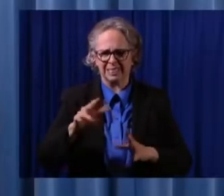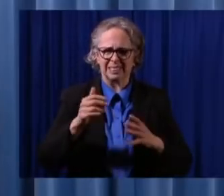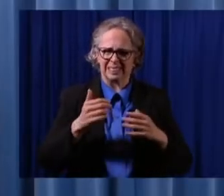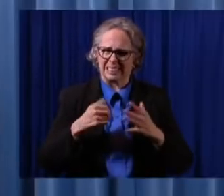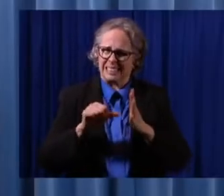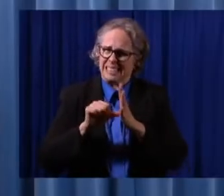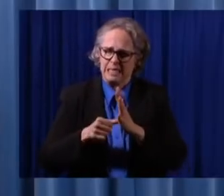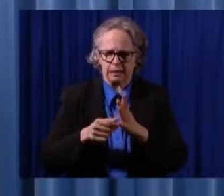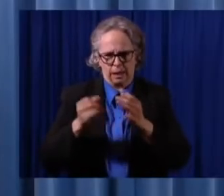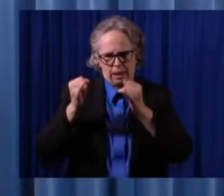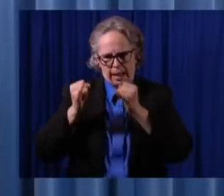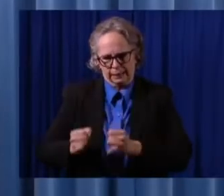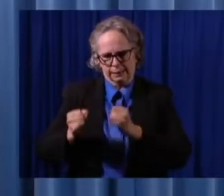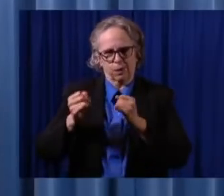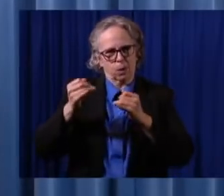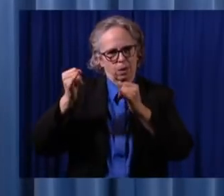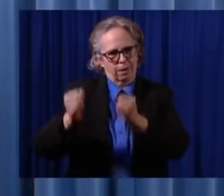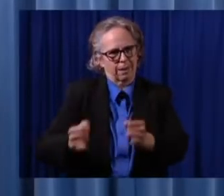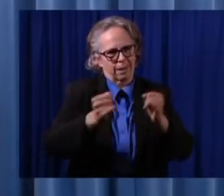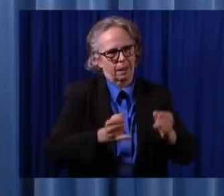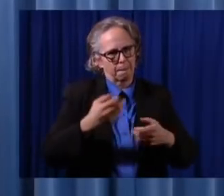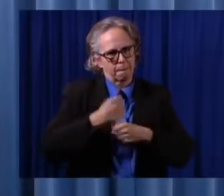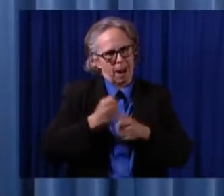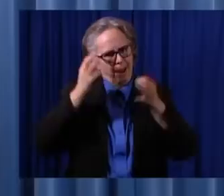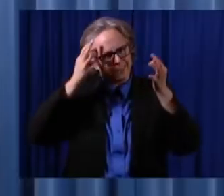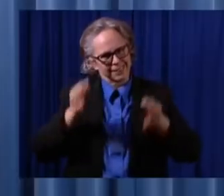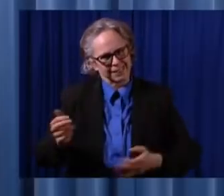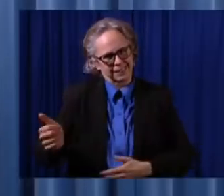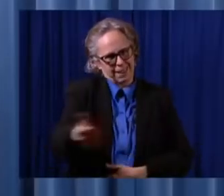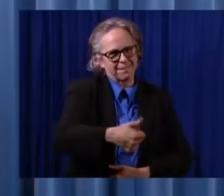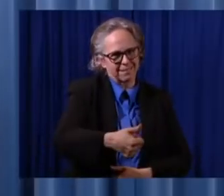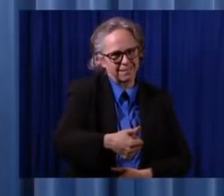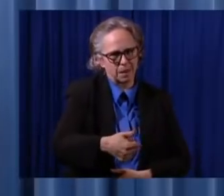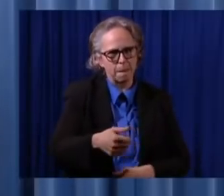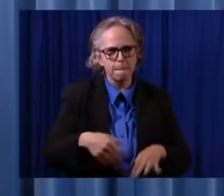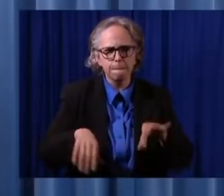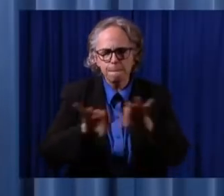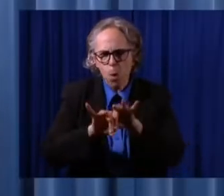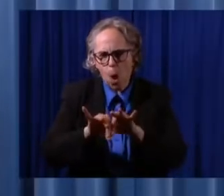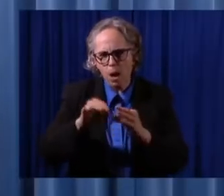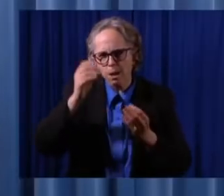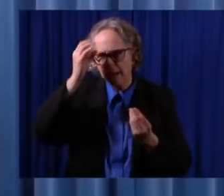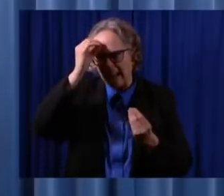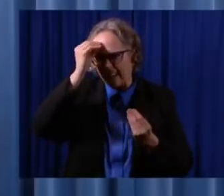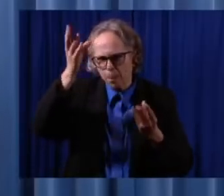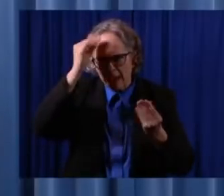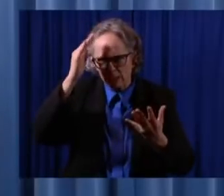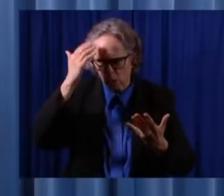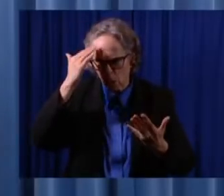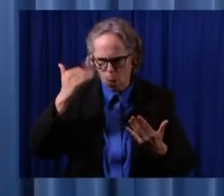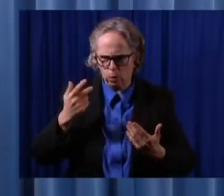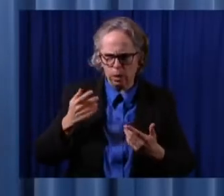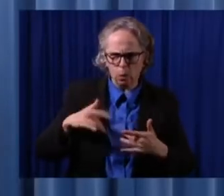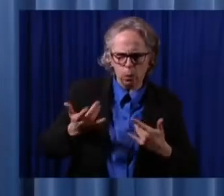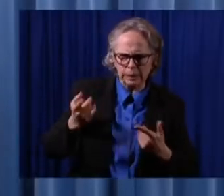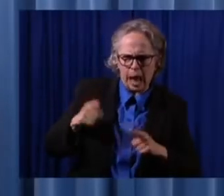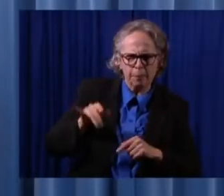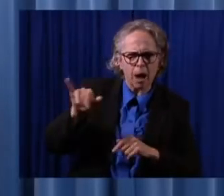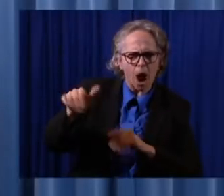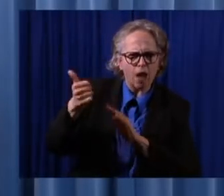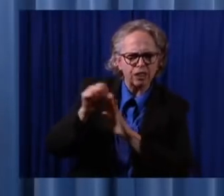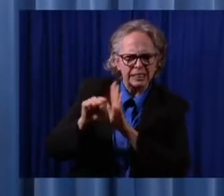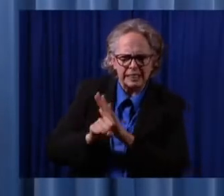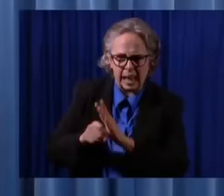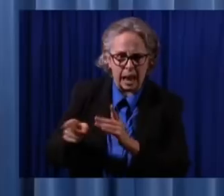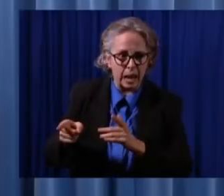we should be mindful of what is going on in the states. And the good thing today, because of the media, because of social media and everything else,